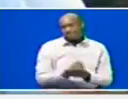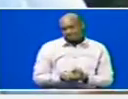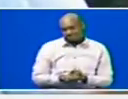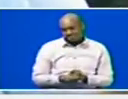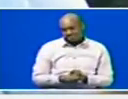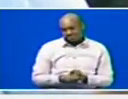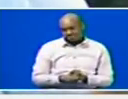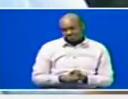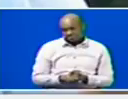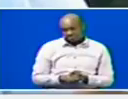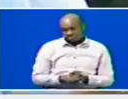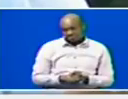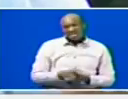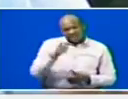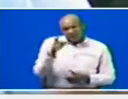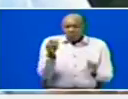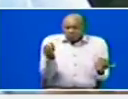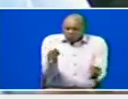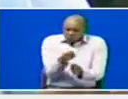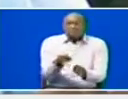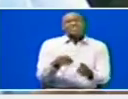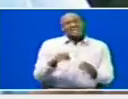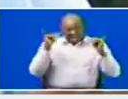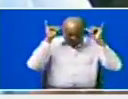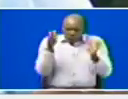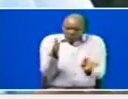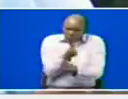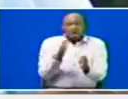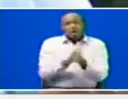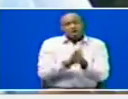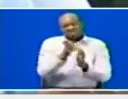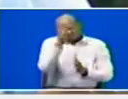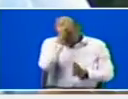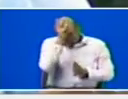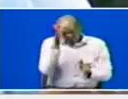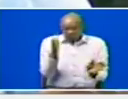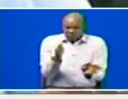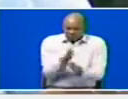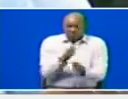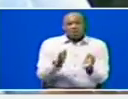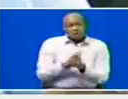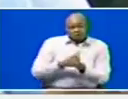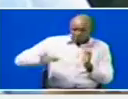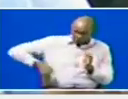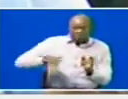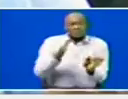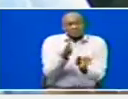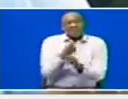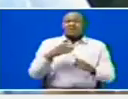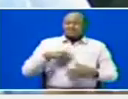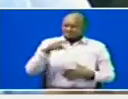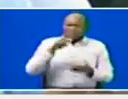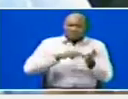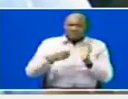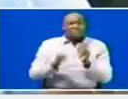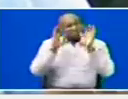That single emaciated cow, goat or sheep that means nothing to non-pastoralist communities